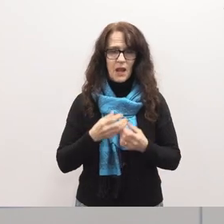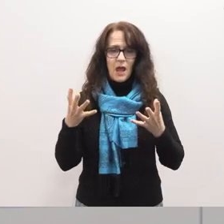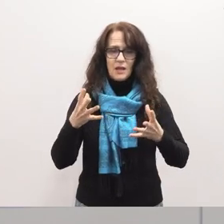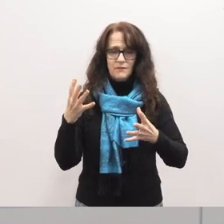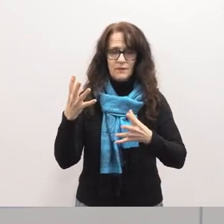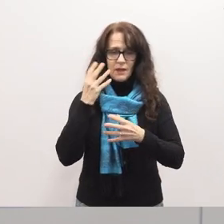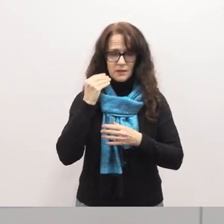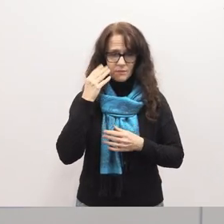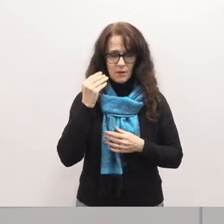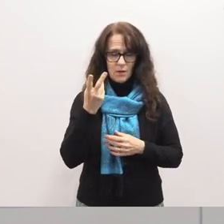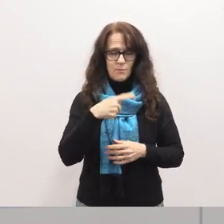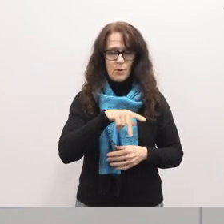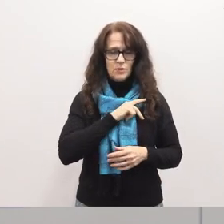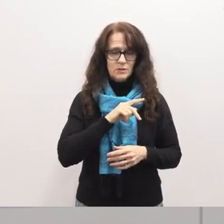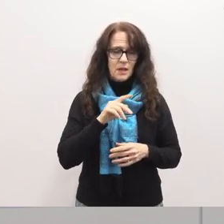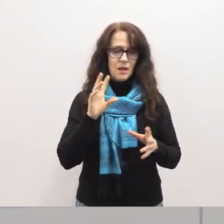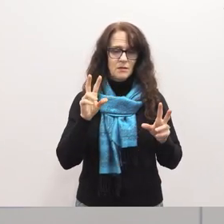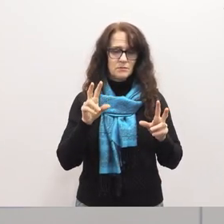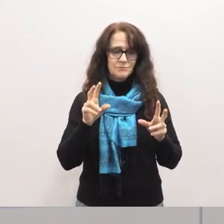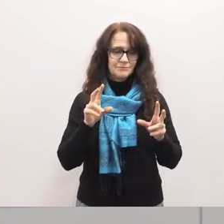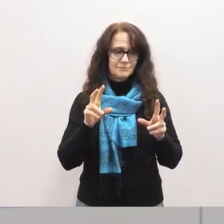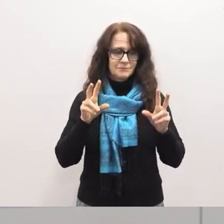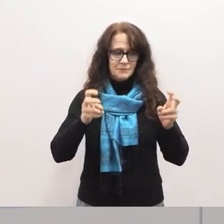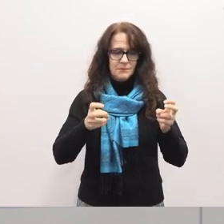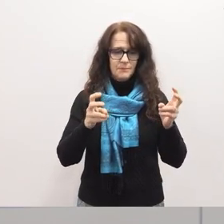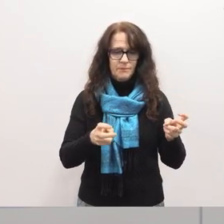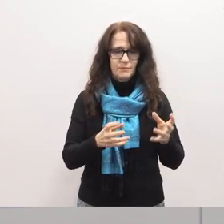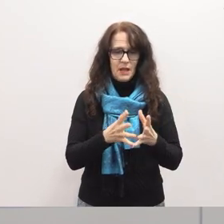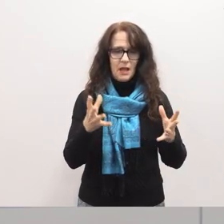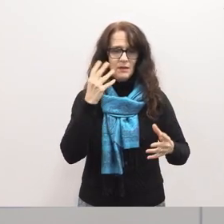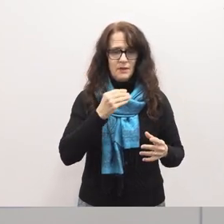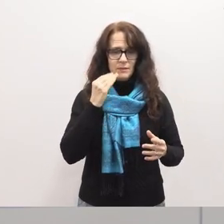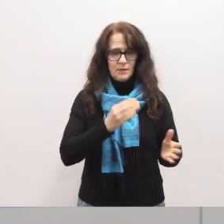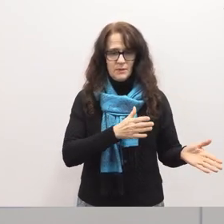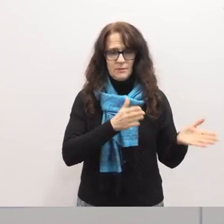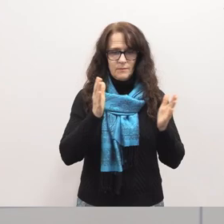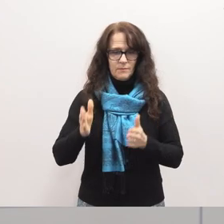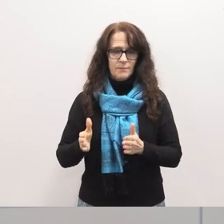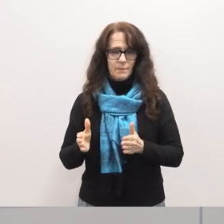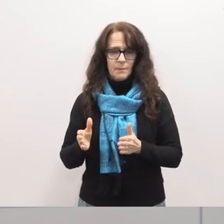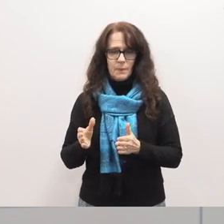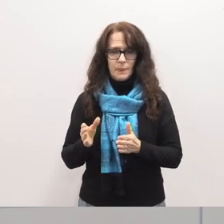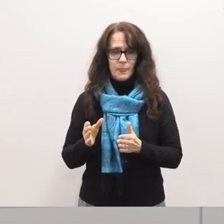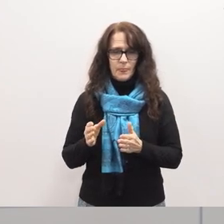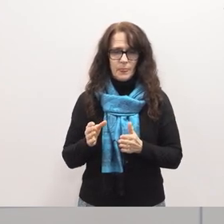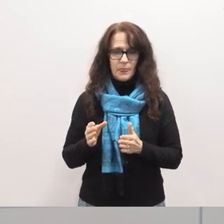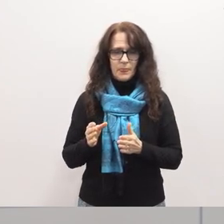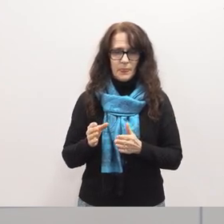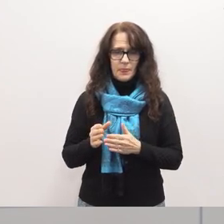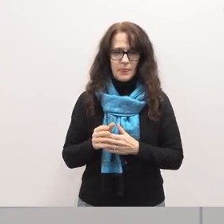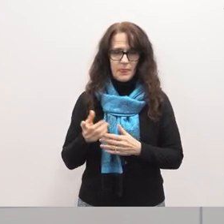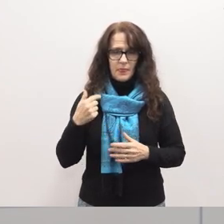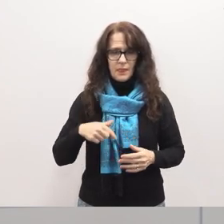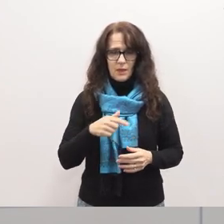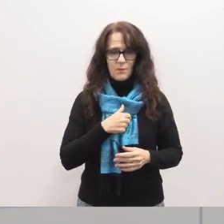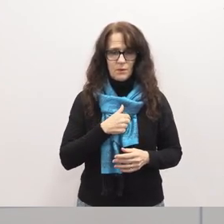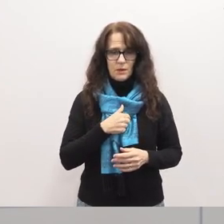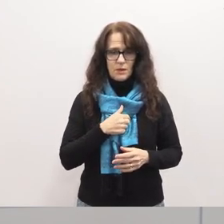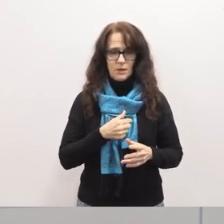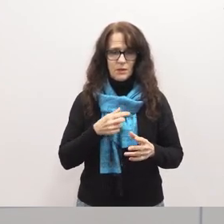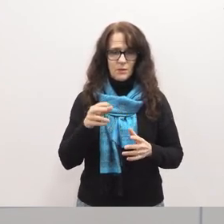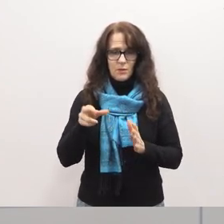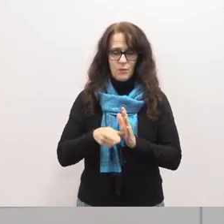in personnel matters, and that's a lot of experience. And we've gone over